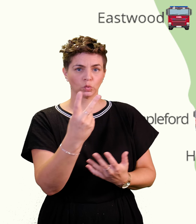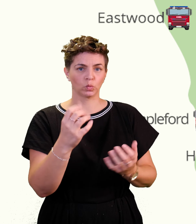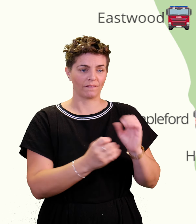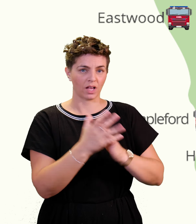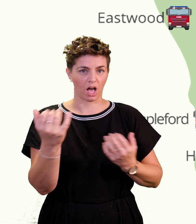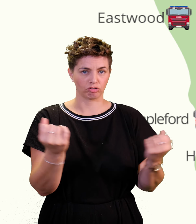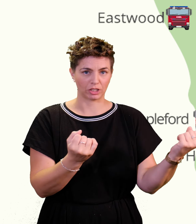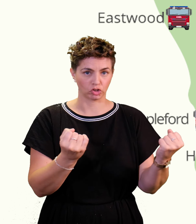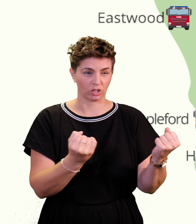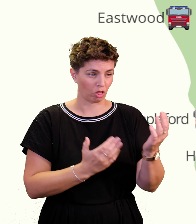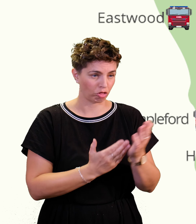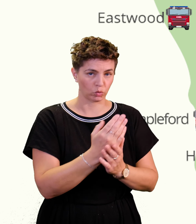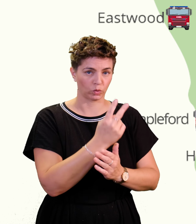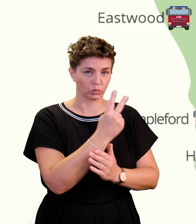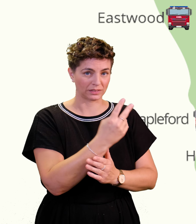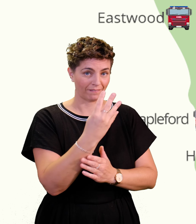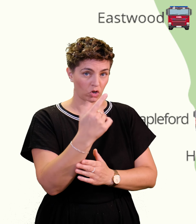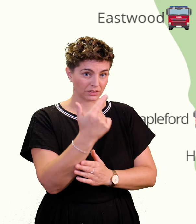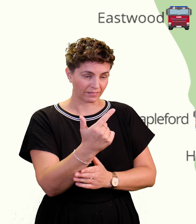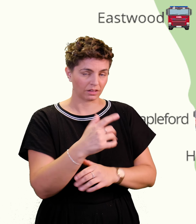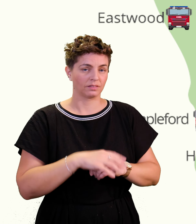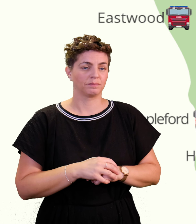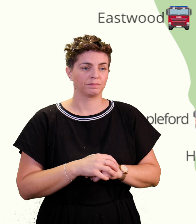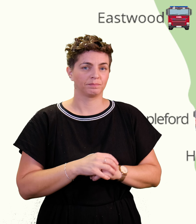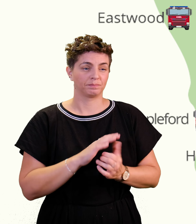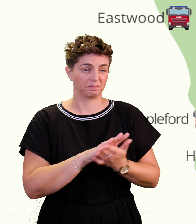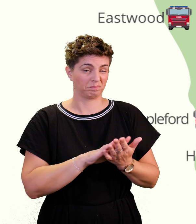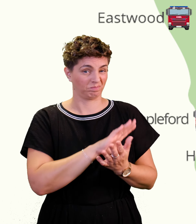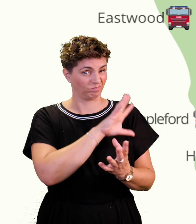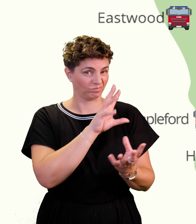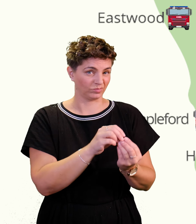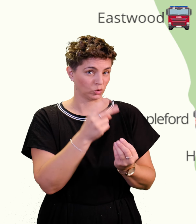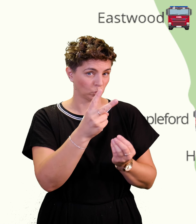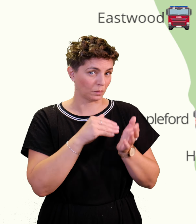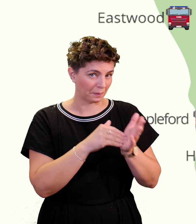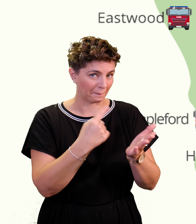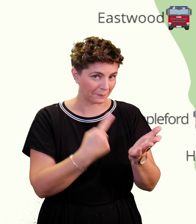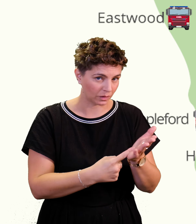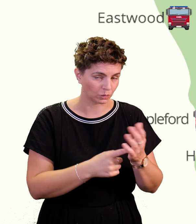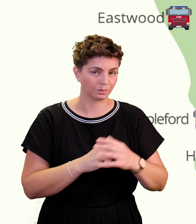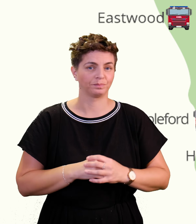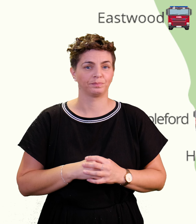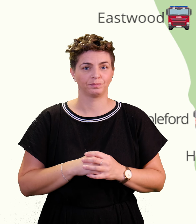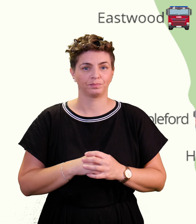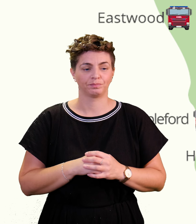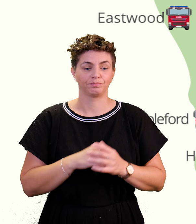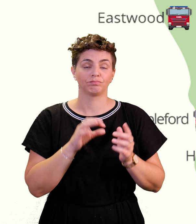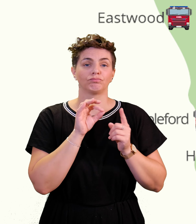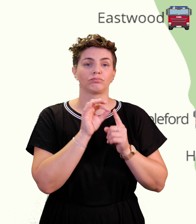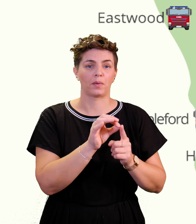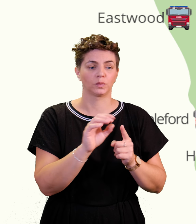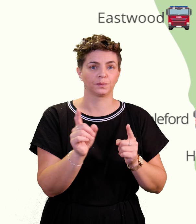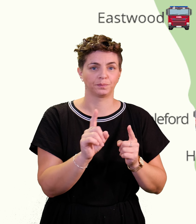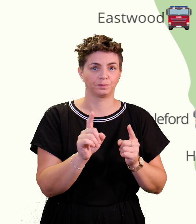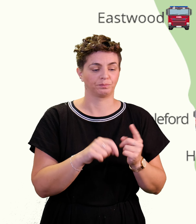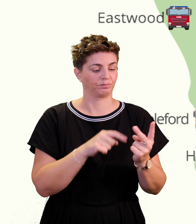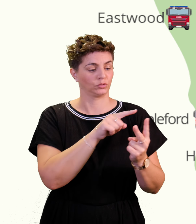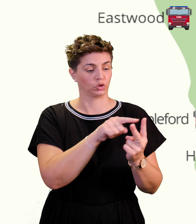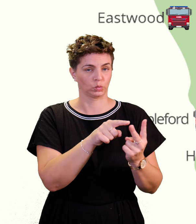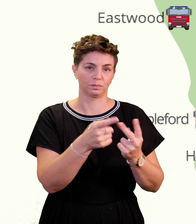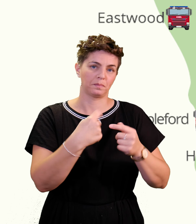time, 24-7 at the moment, again equating to about £2 million. The proposal here is to remove